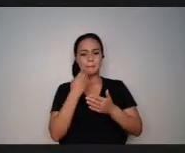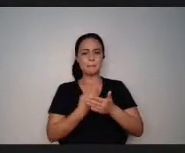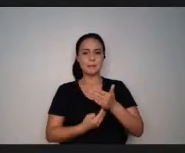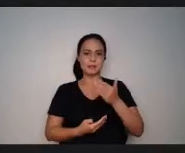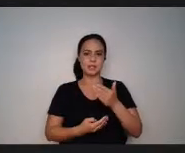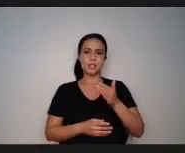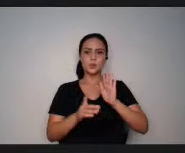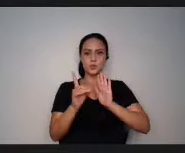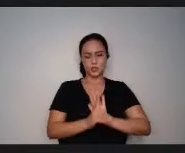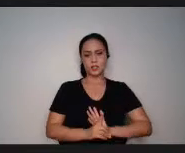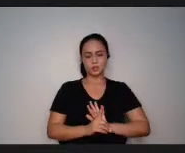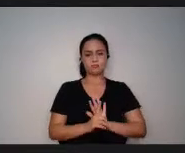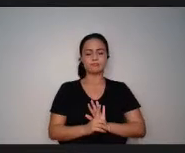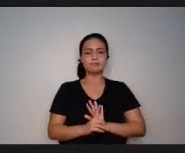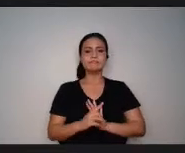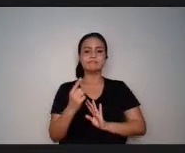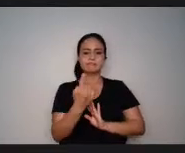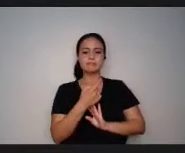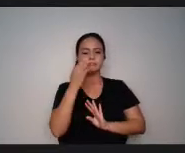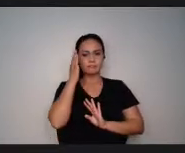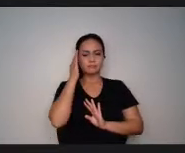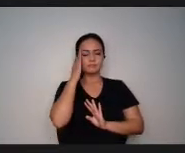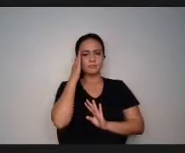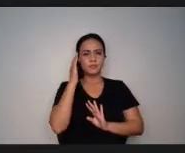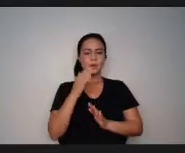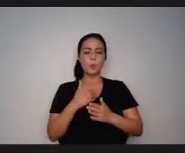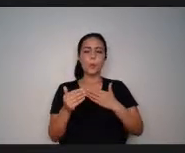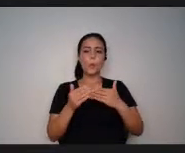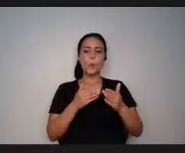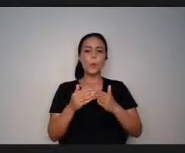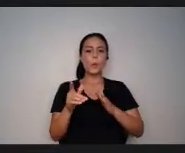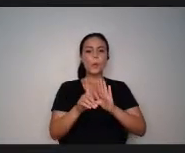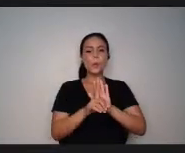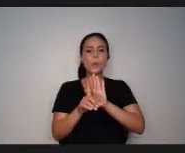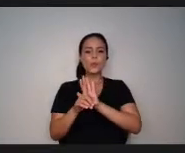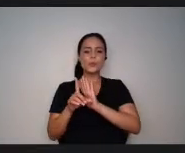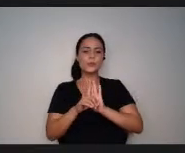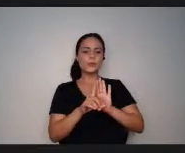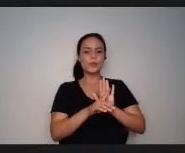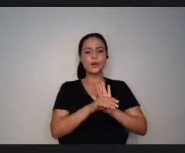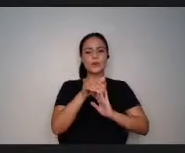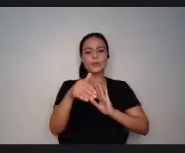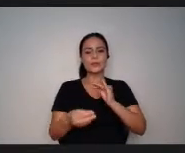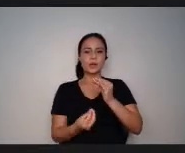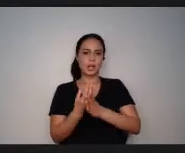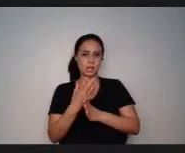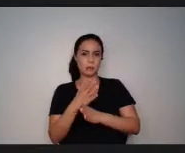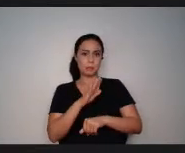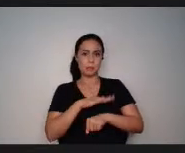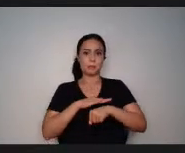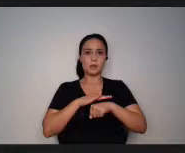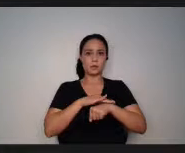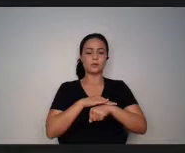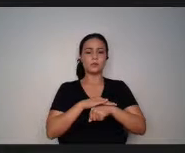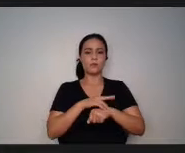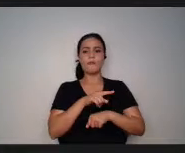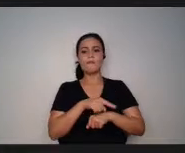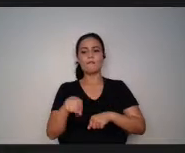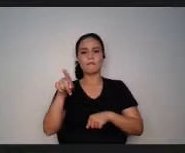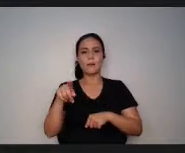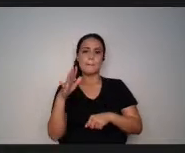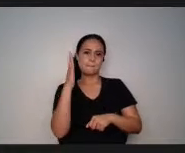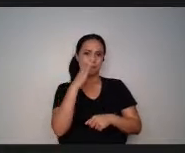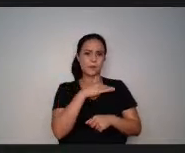are only losing their rights, we know that any legislation that is created in this